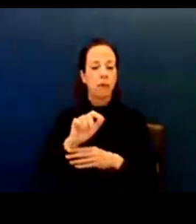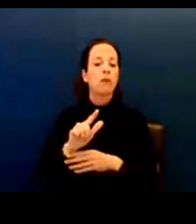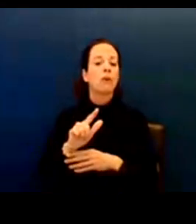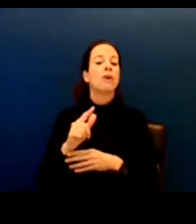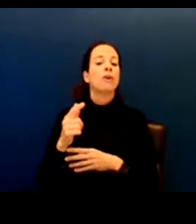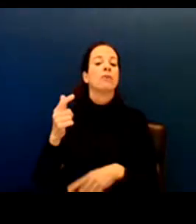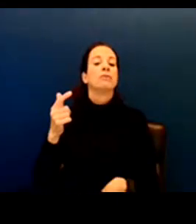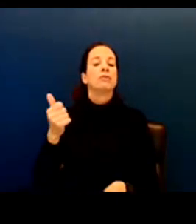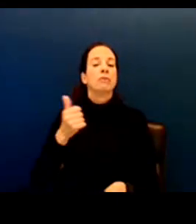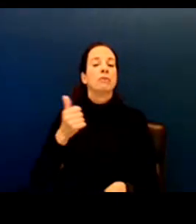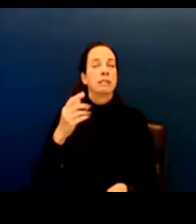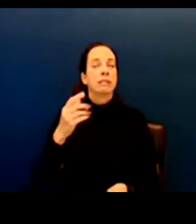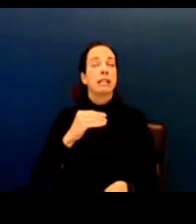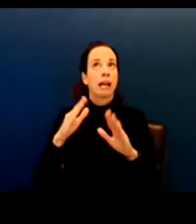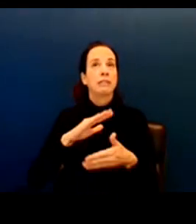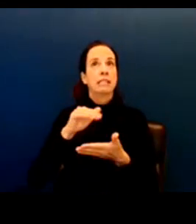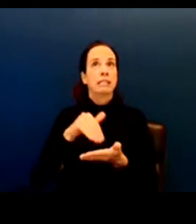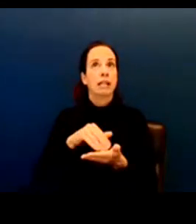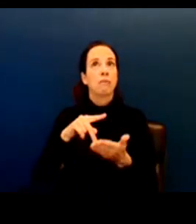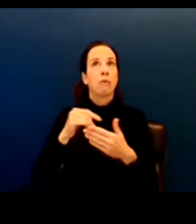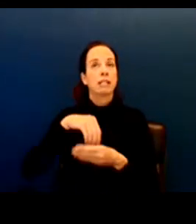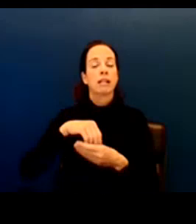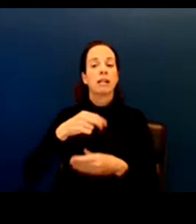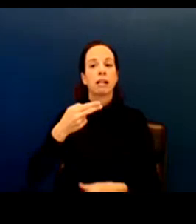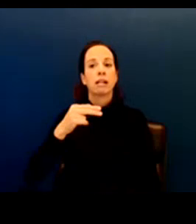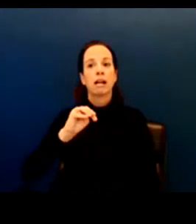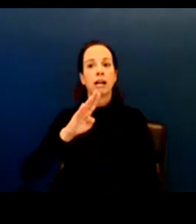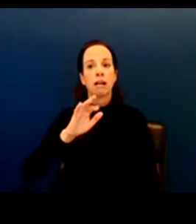project in Humboldt County for